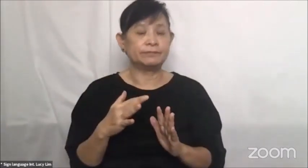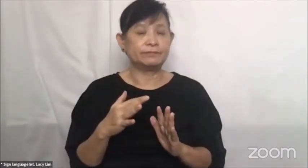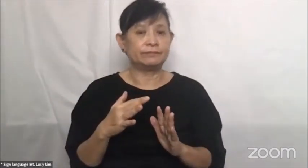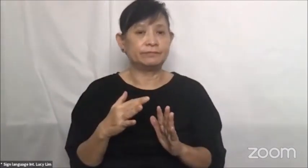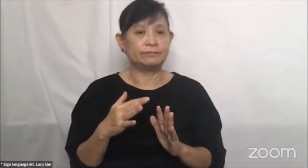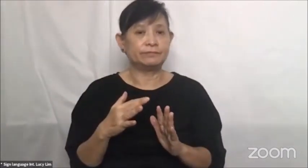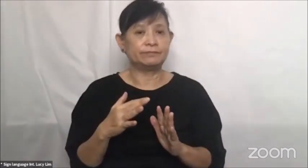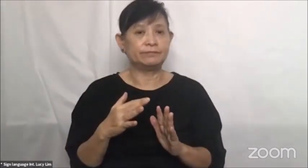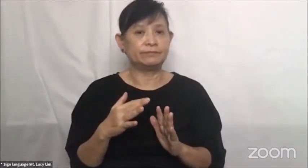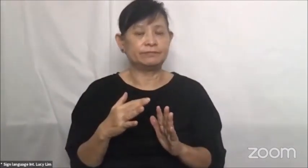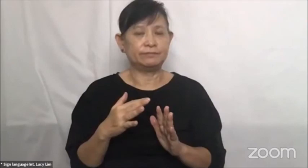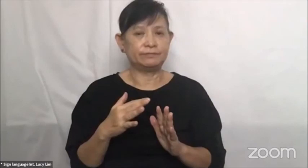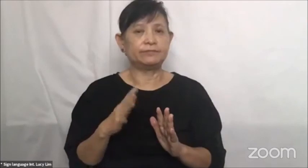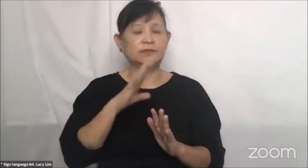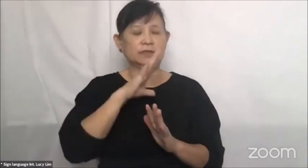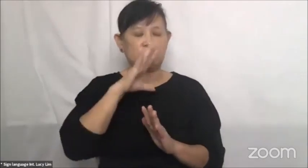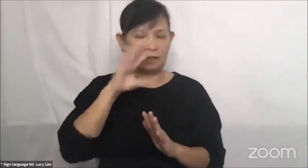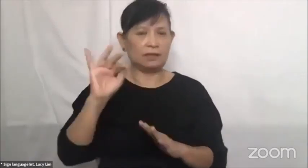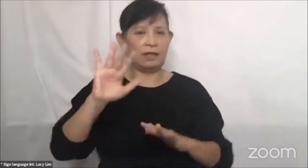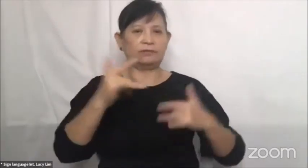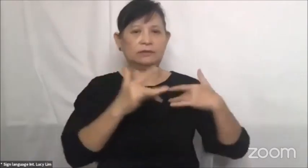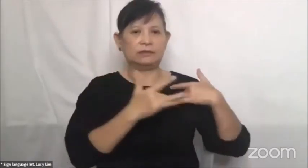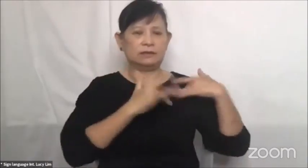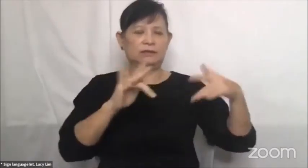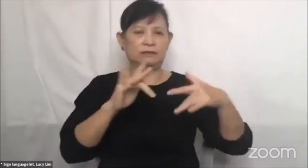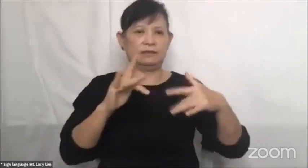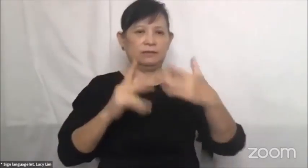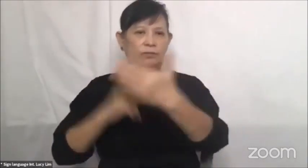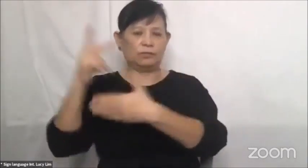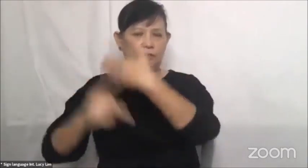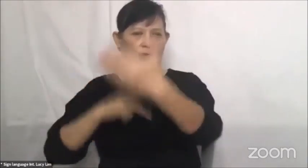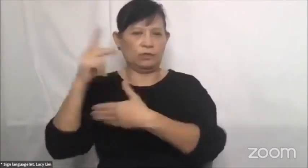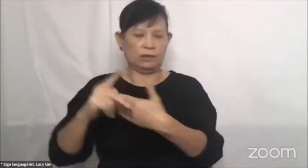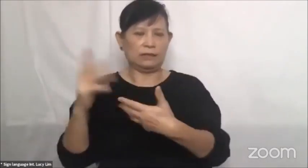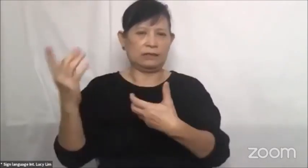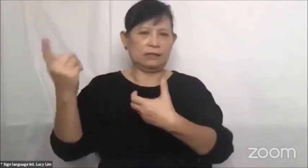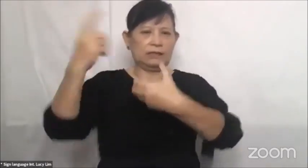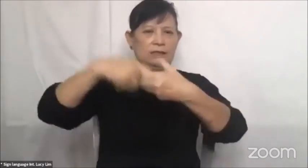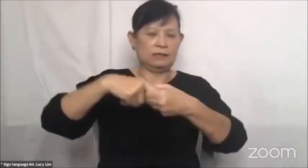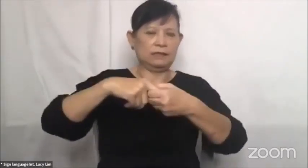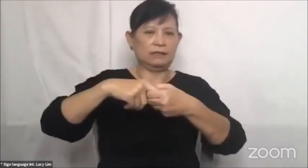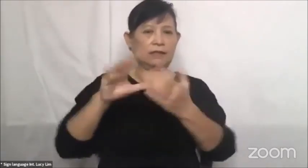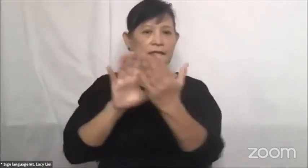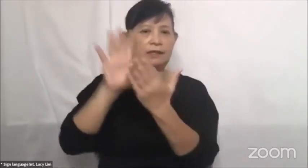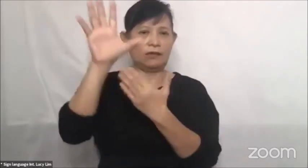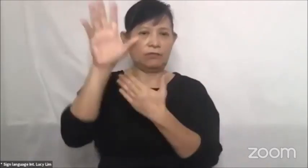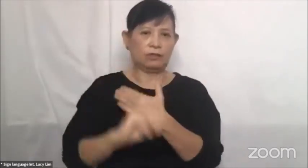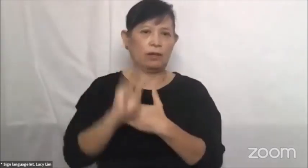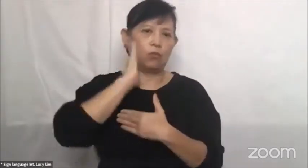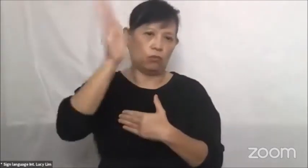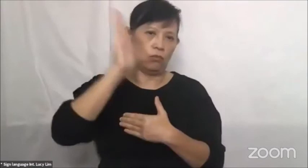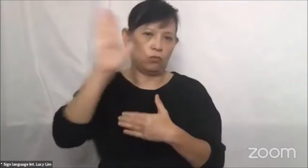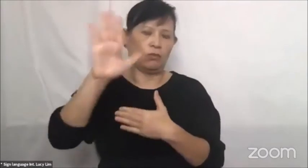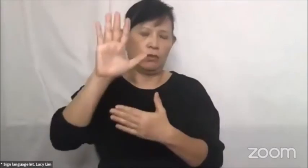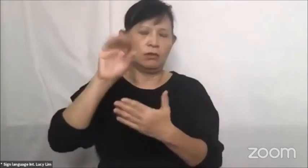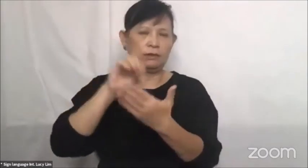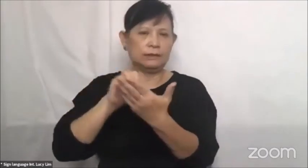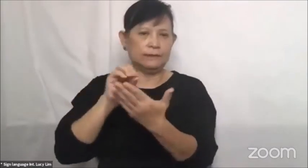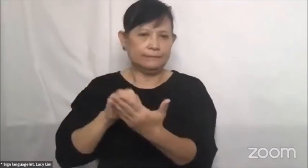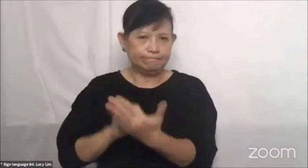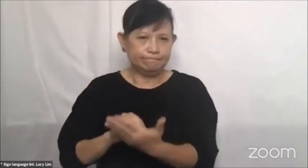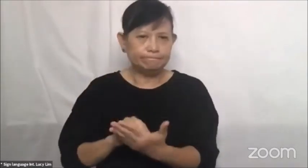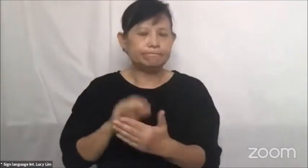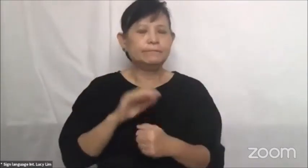these sensitization aspects will be part of the curriculum soon. But at the same time, I think in terms